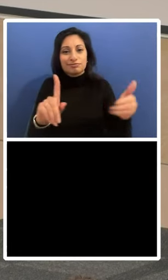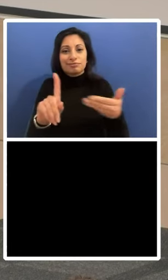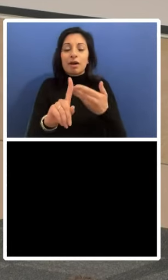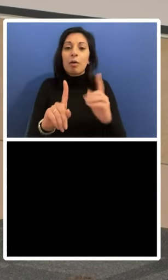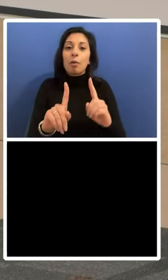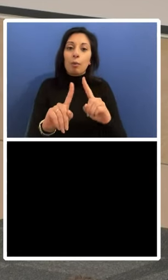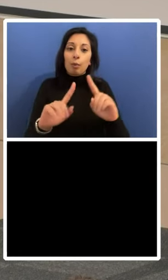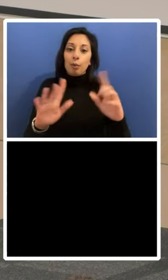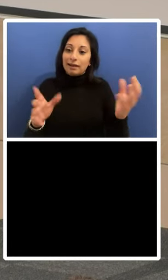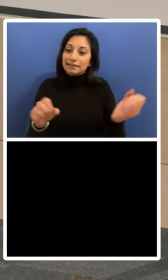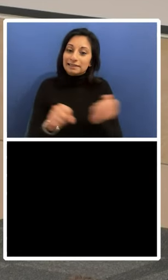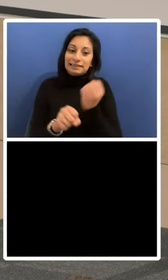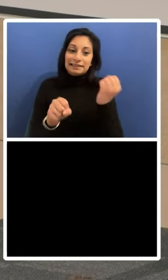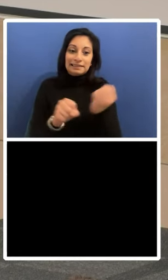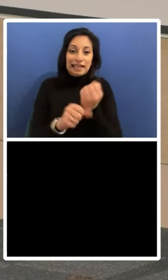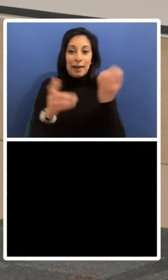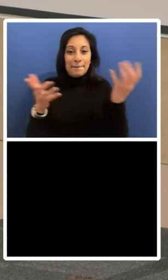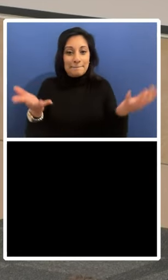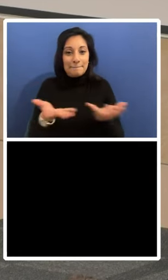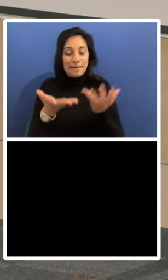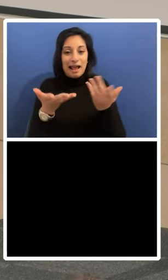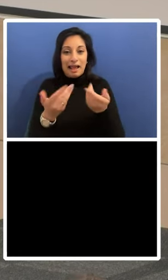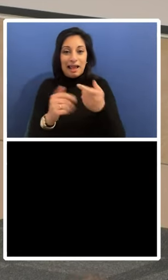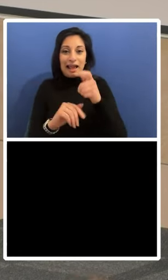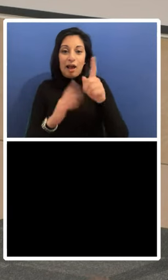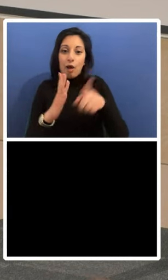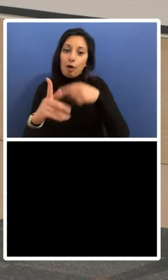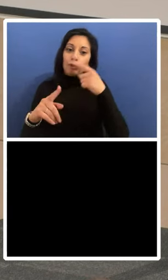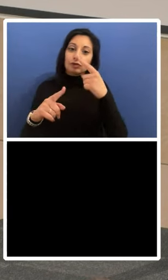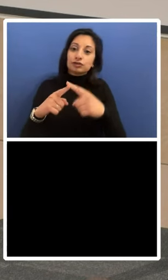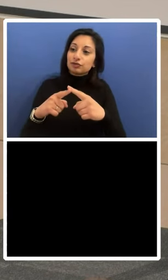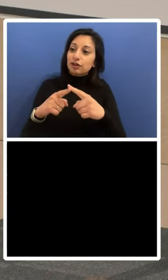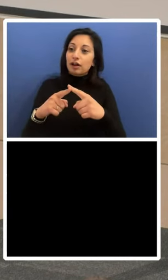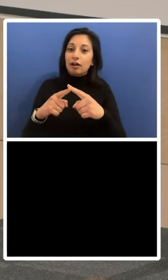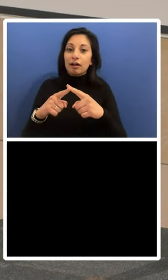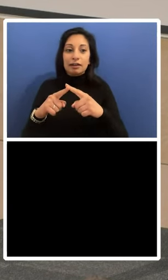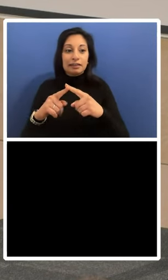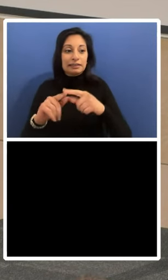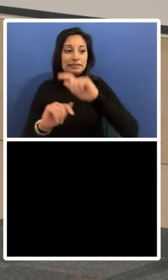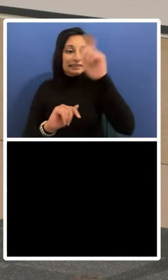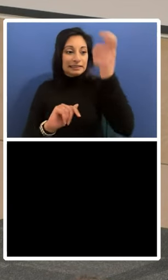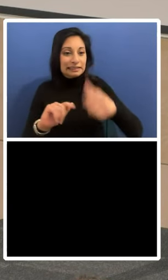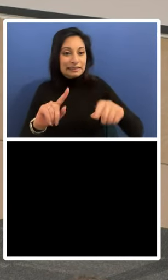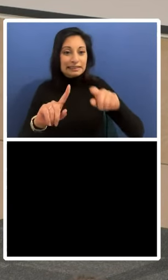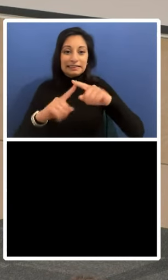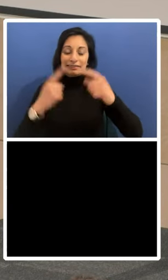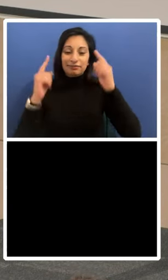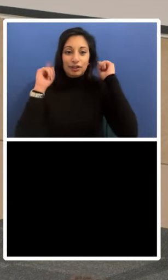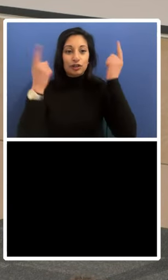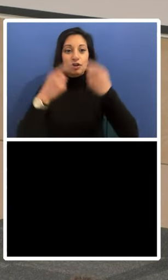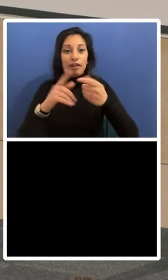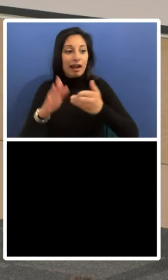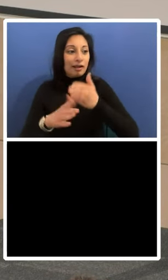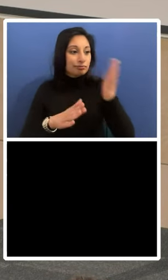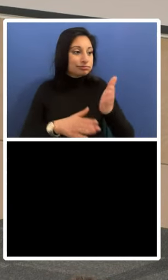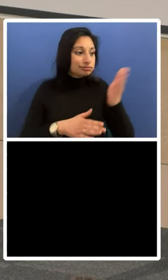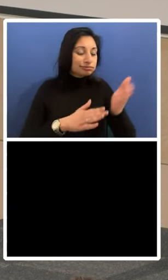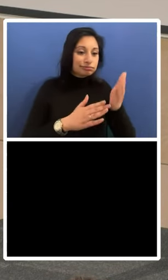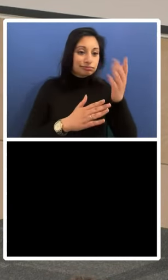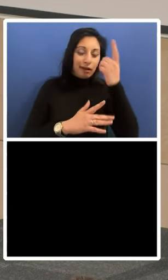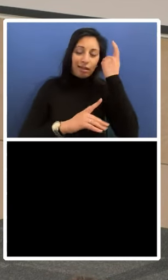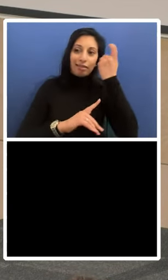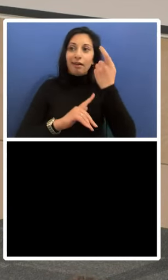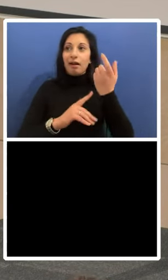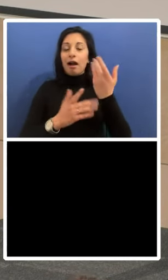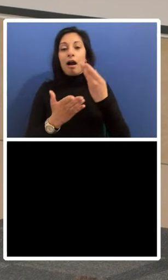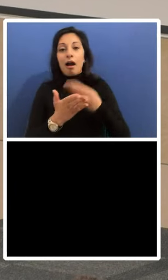and it's about playing the game. And there's people who come out from Oxford and Bocconi in Italy and these fancy universities in Athens that think understanding the economy